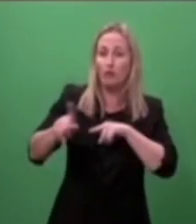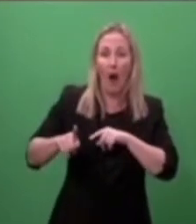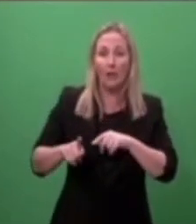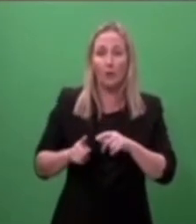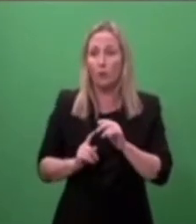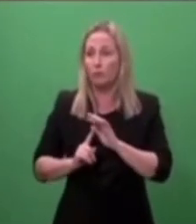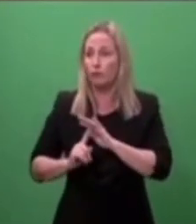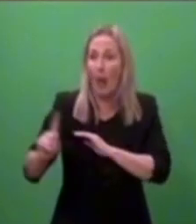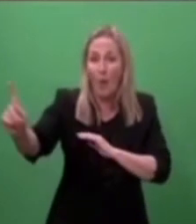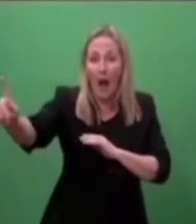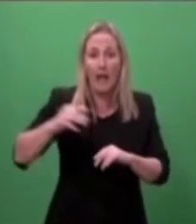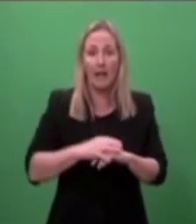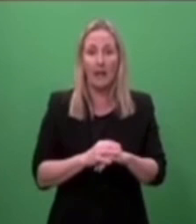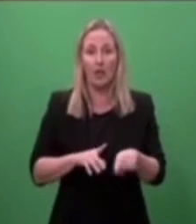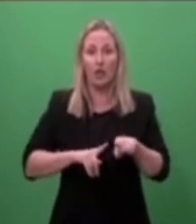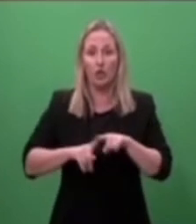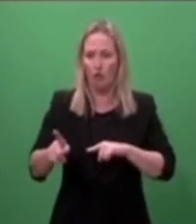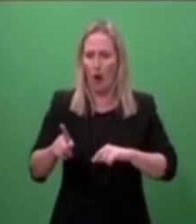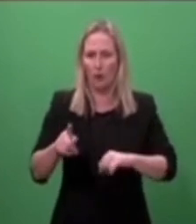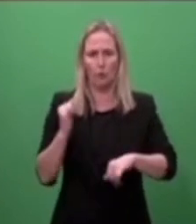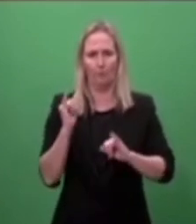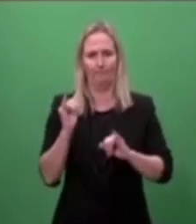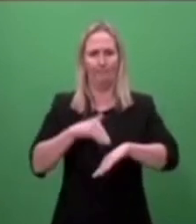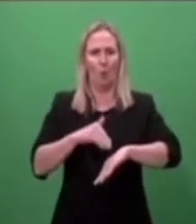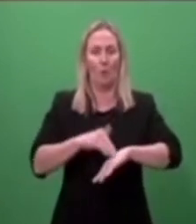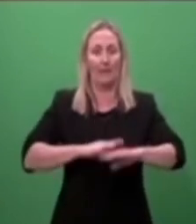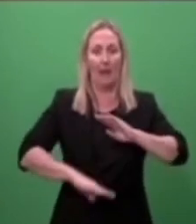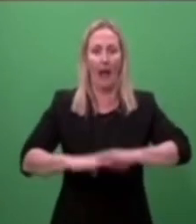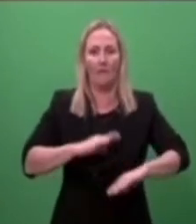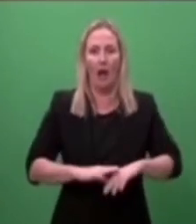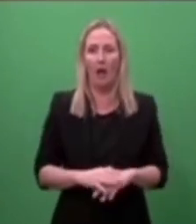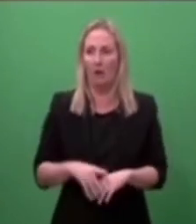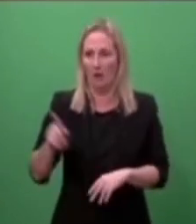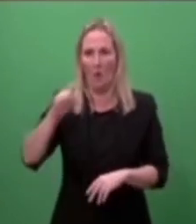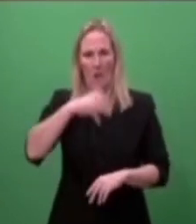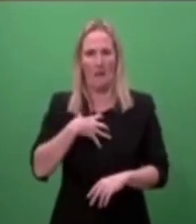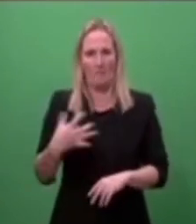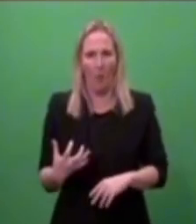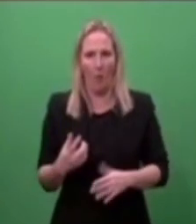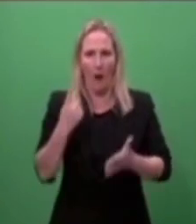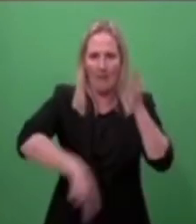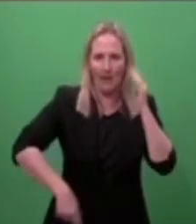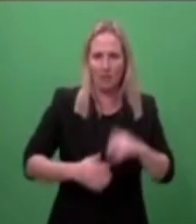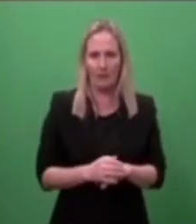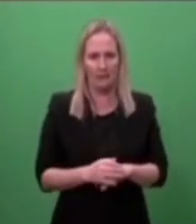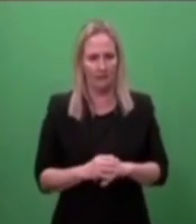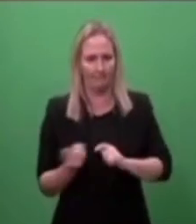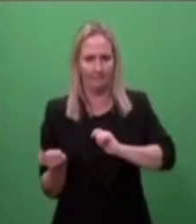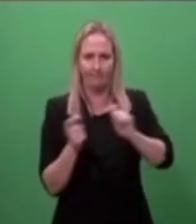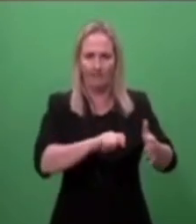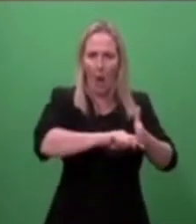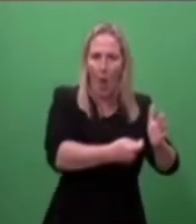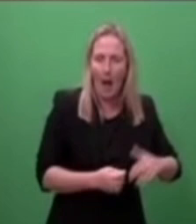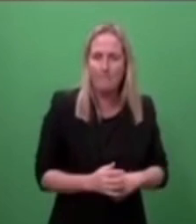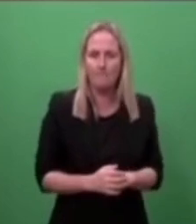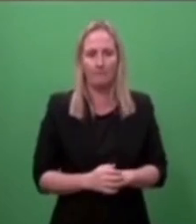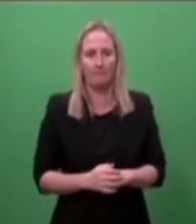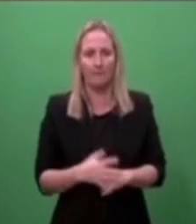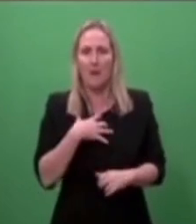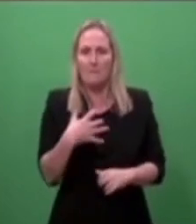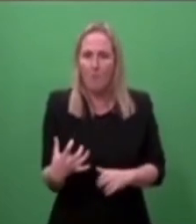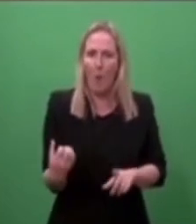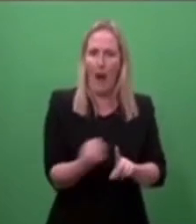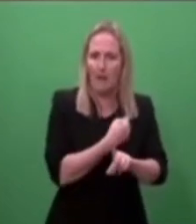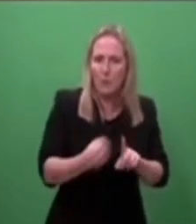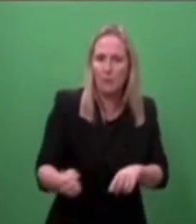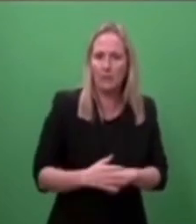their abusers would use that as evidence against them to justify locking them up, further mistreating or punishing them, and using